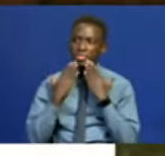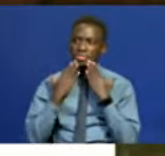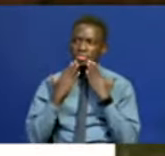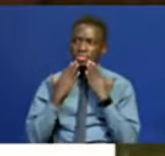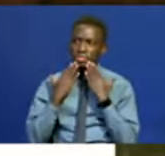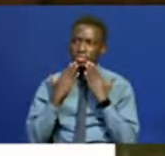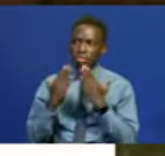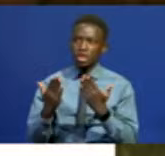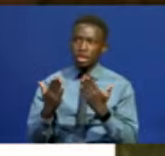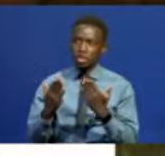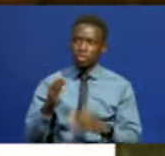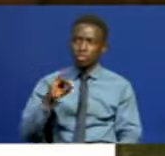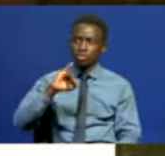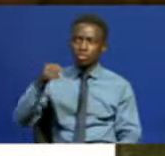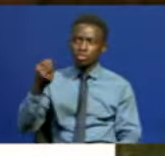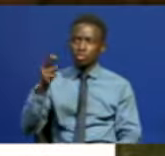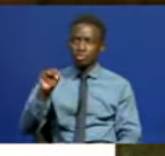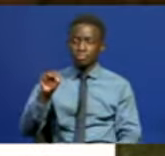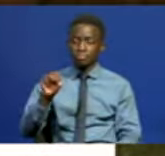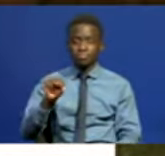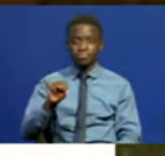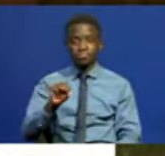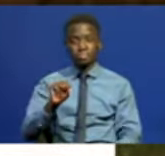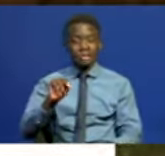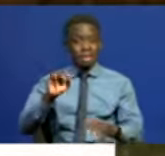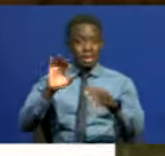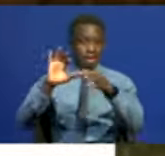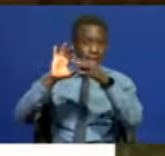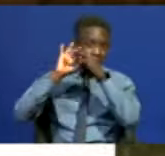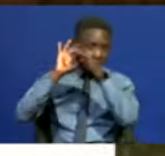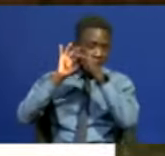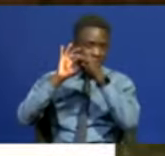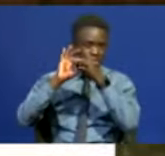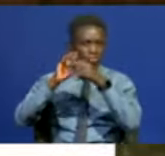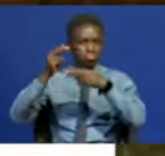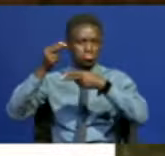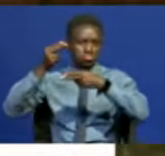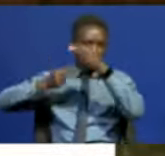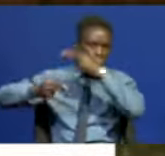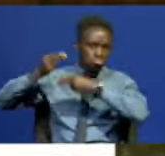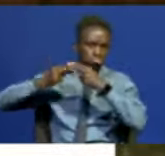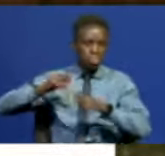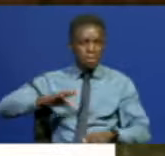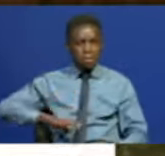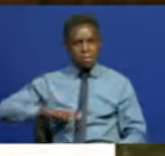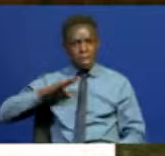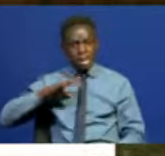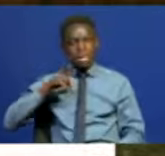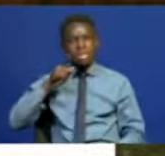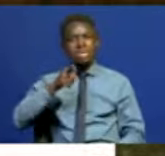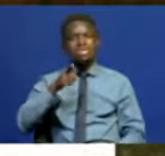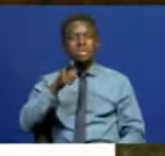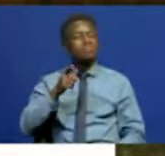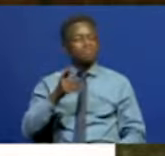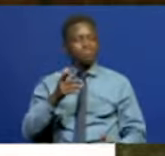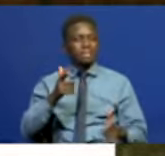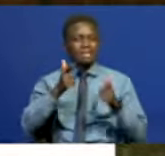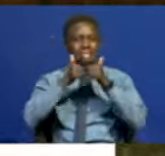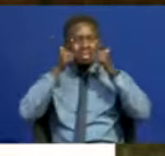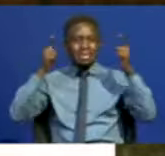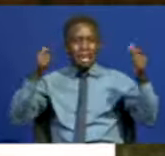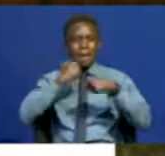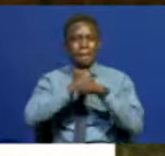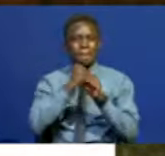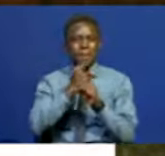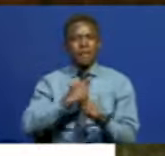Culture and heritage are great, or the big drivers of tourism. Mm-hmm. And for those